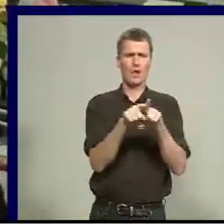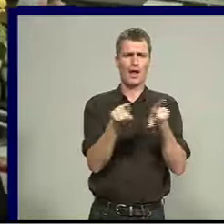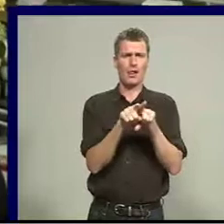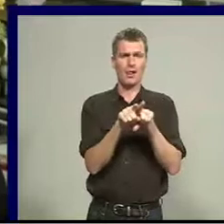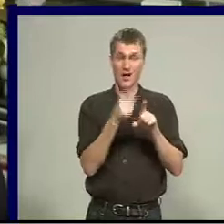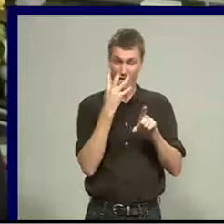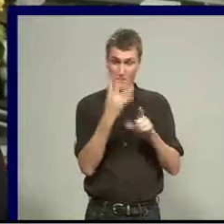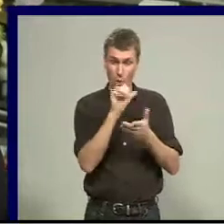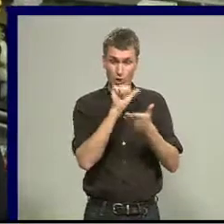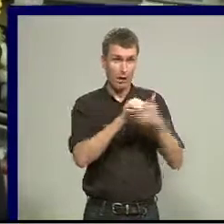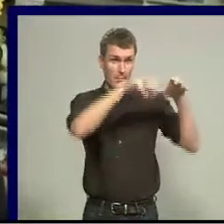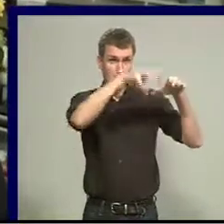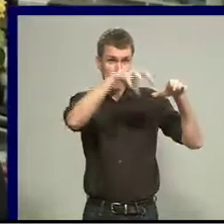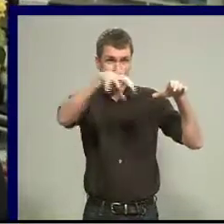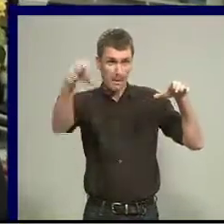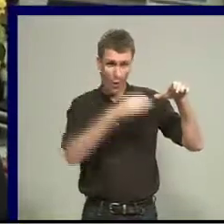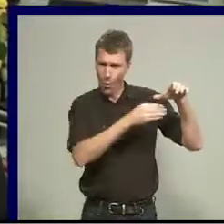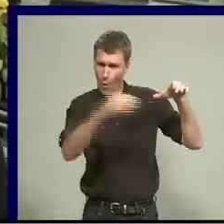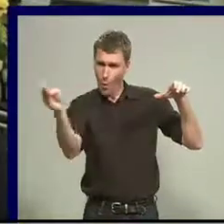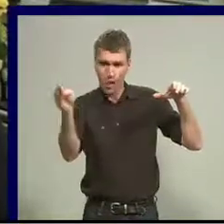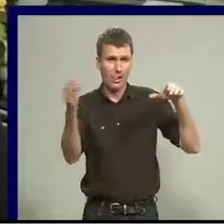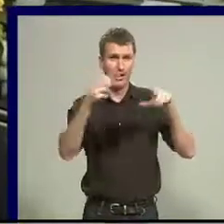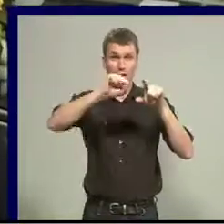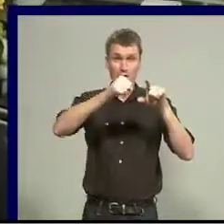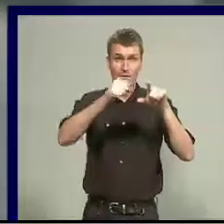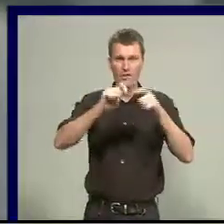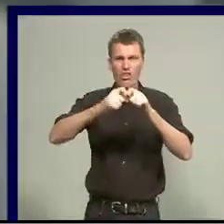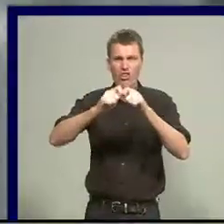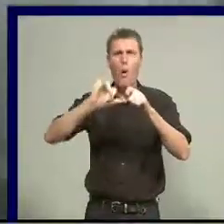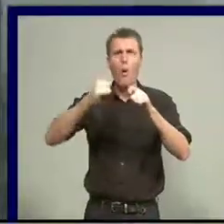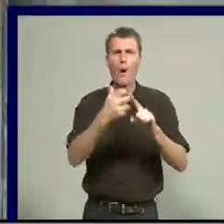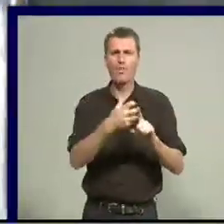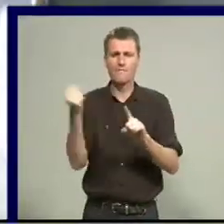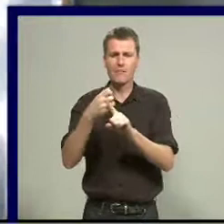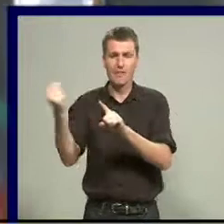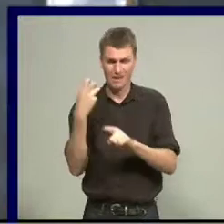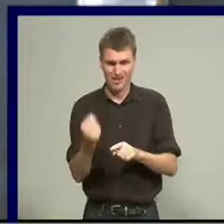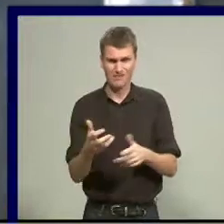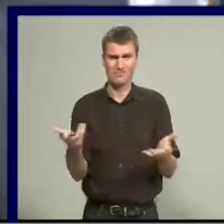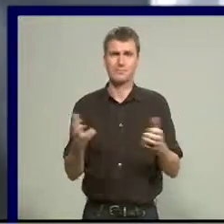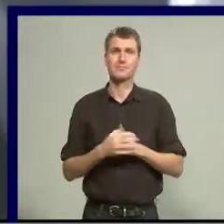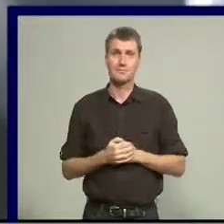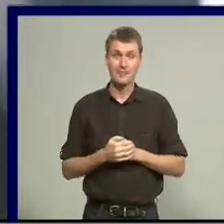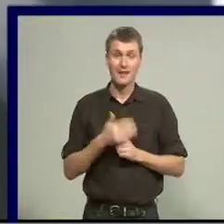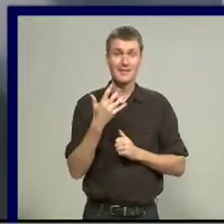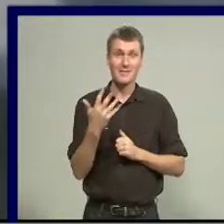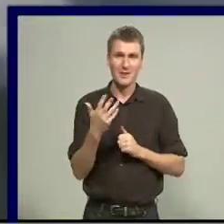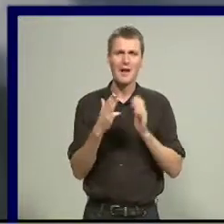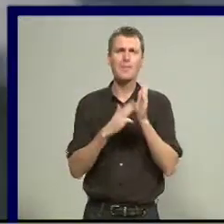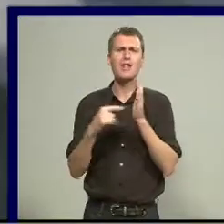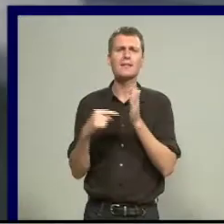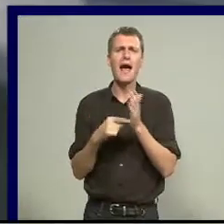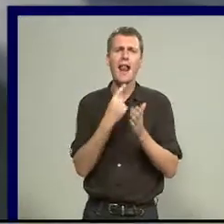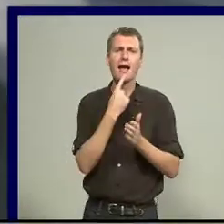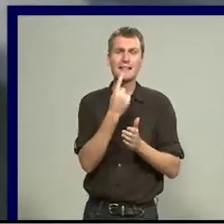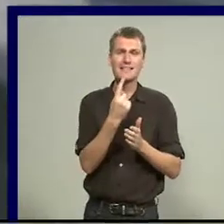this block. Every one of them had been tampered with or taken. After having a good laugh at the amateur crime, Michelle Taylor